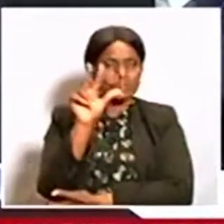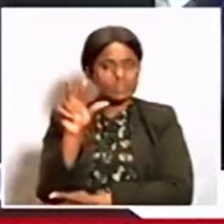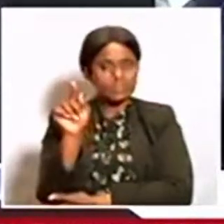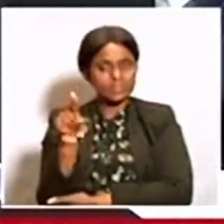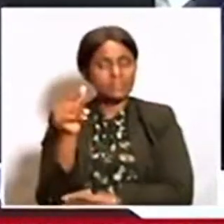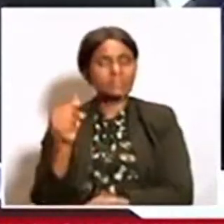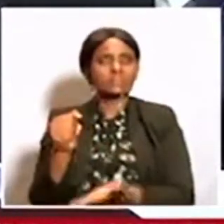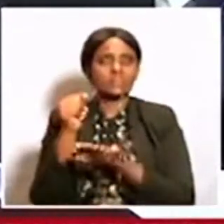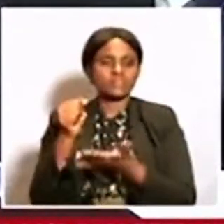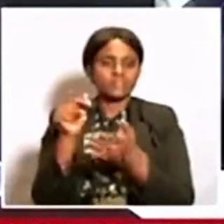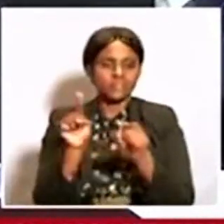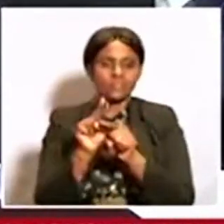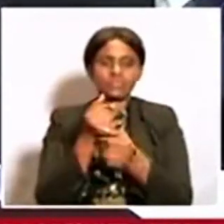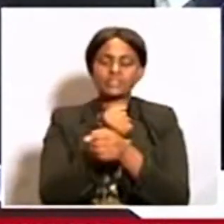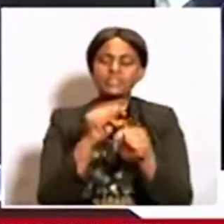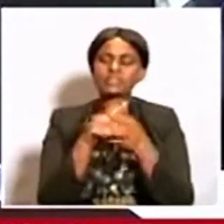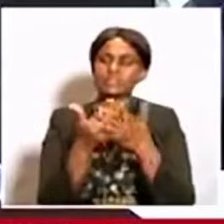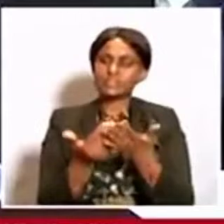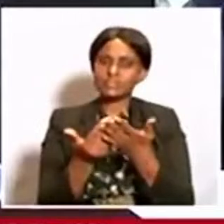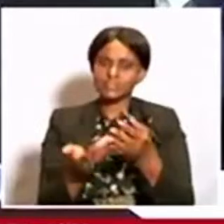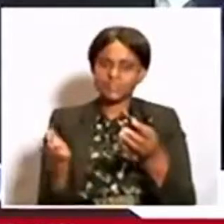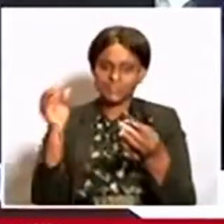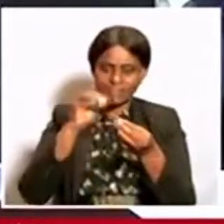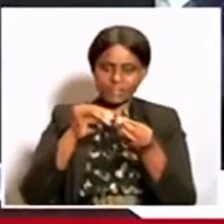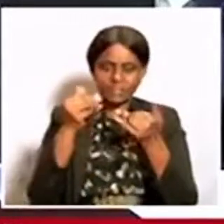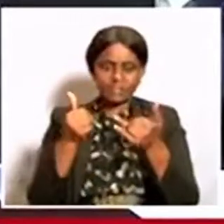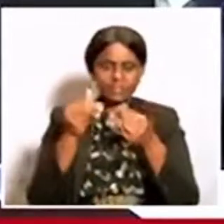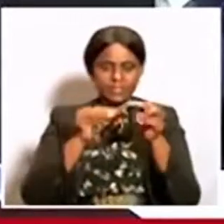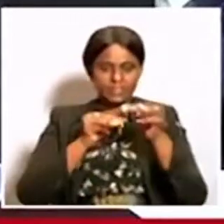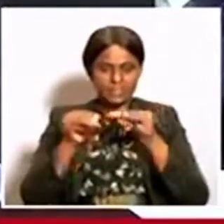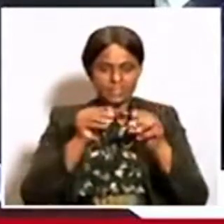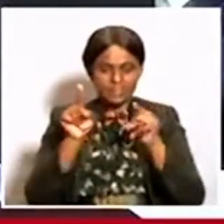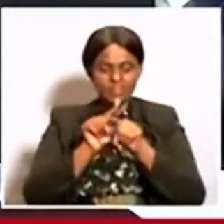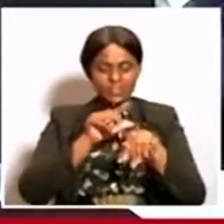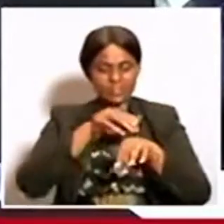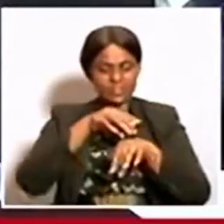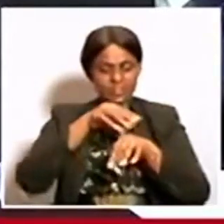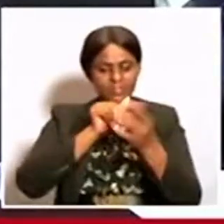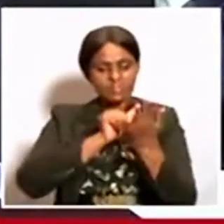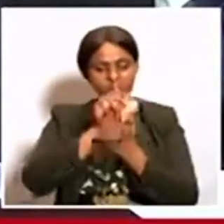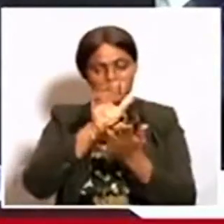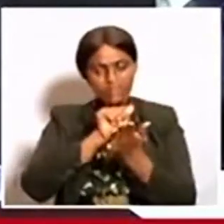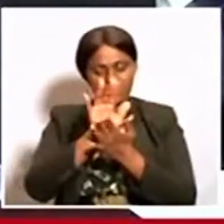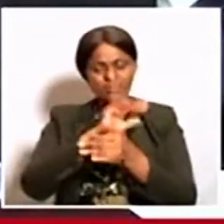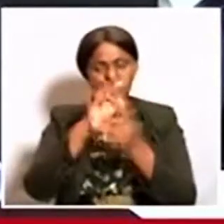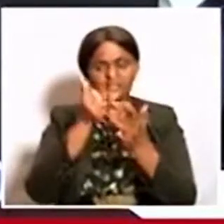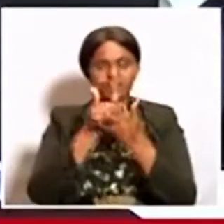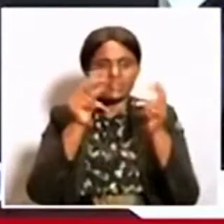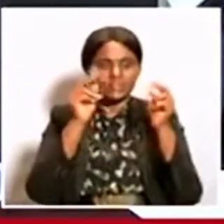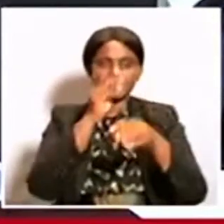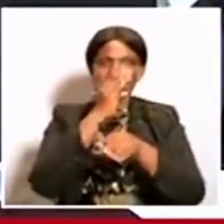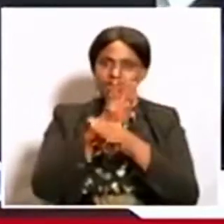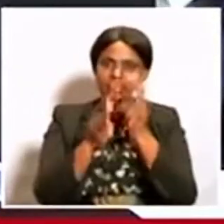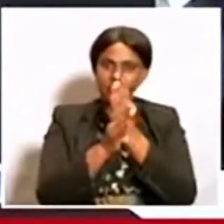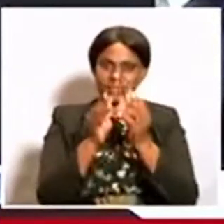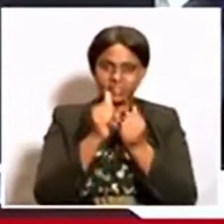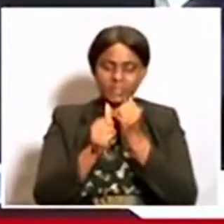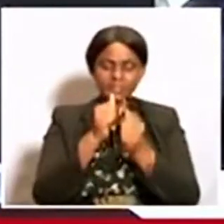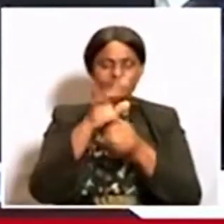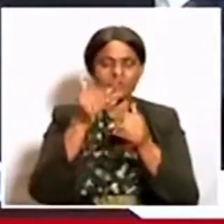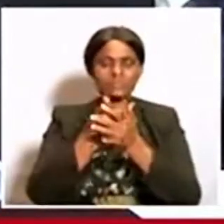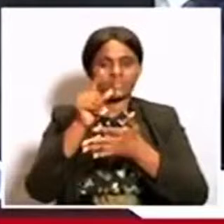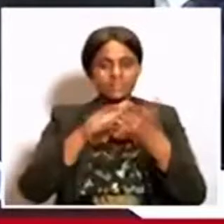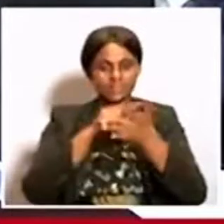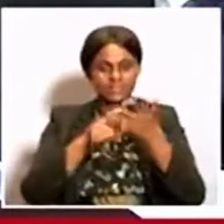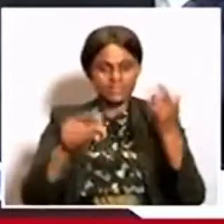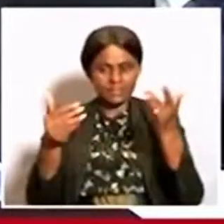allocation was handled. Additionally, management advertised and awarded contracts for all the projects that were terminated